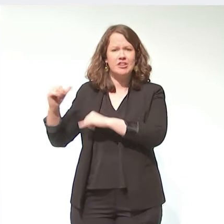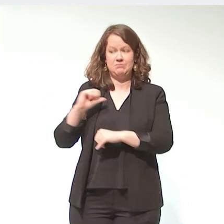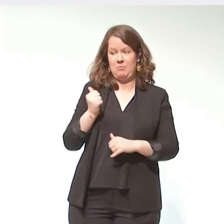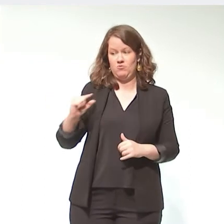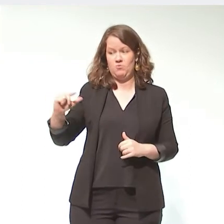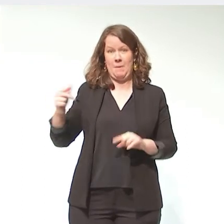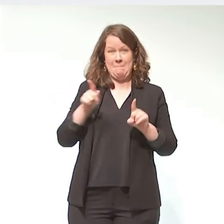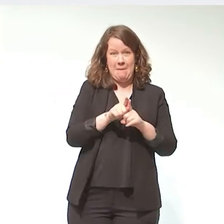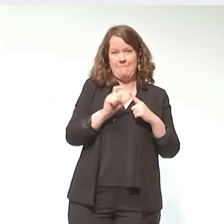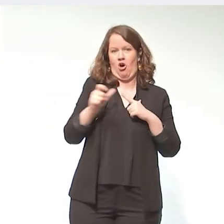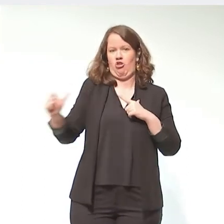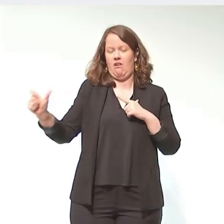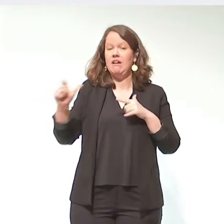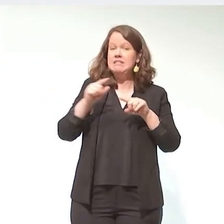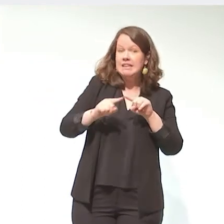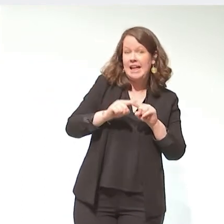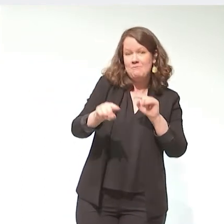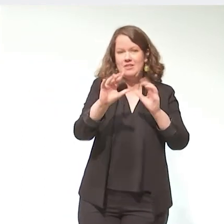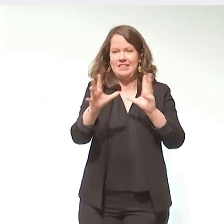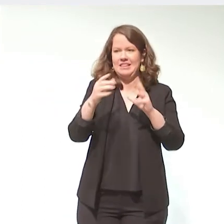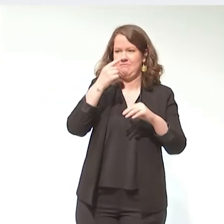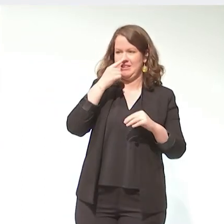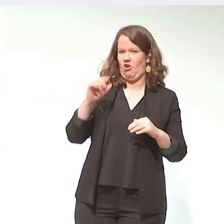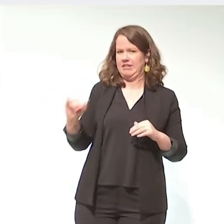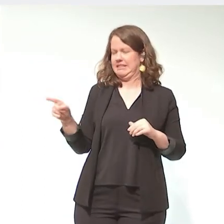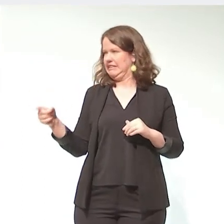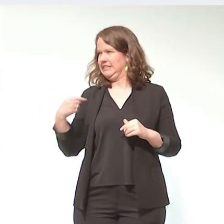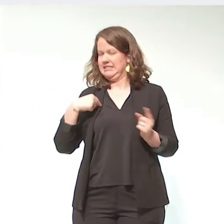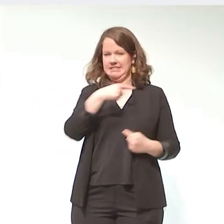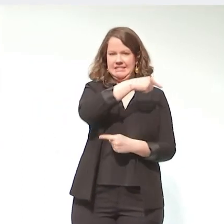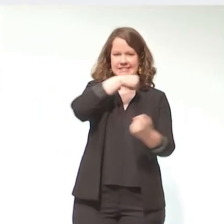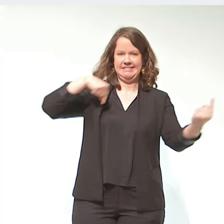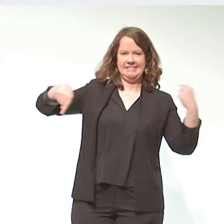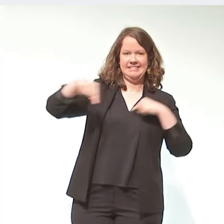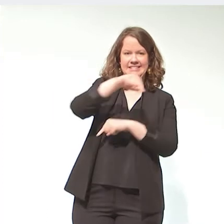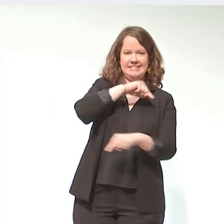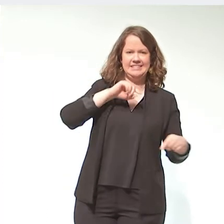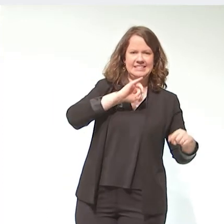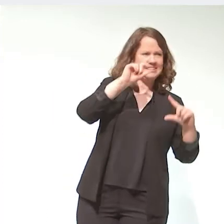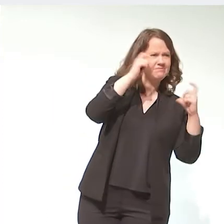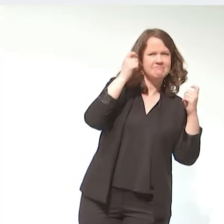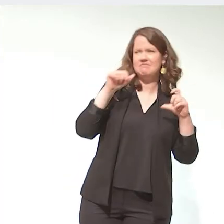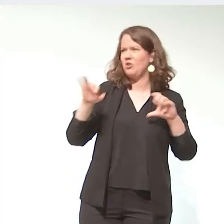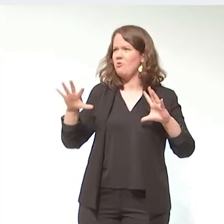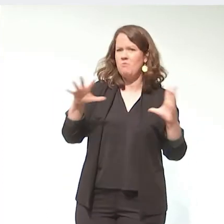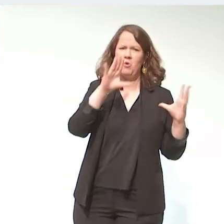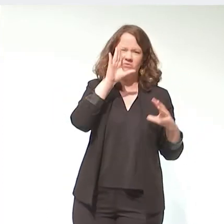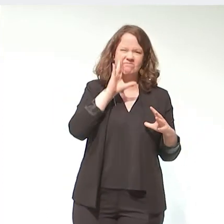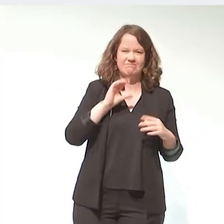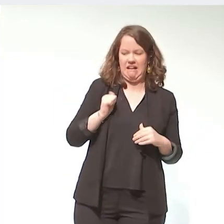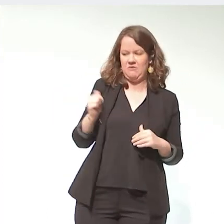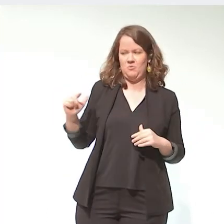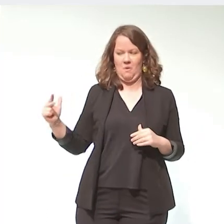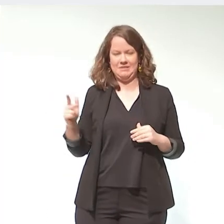ask you to respond in turn. So if you could please sit in the right order, that'd be great. I know it doesn't sound like much, but it just makes it